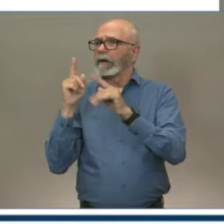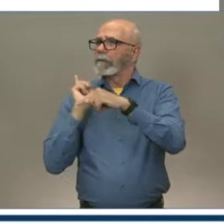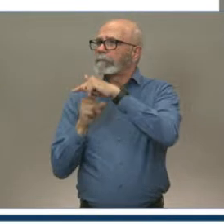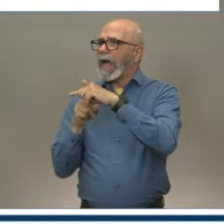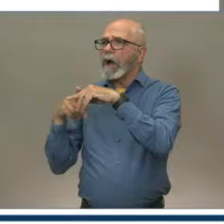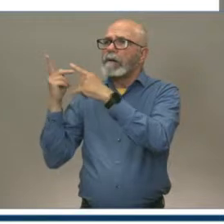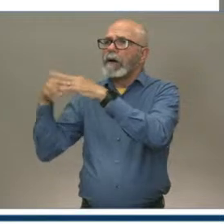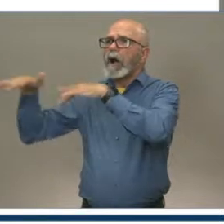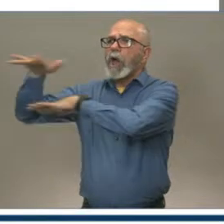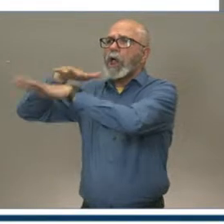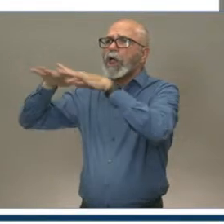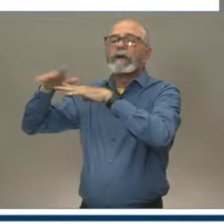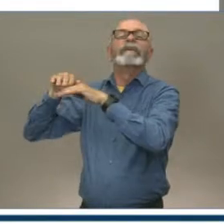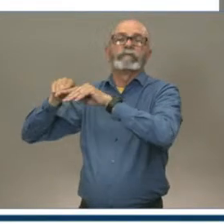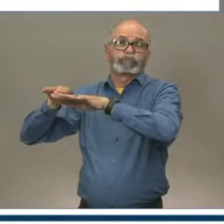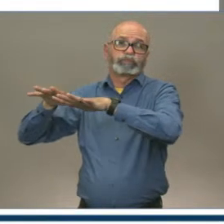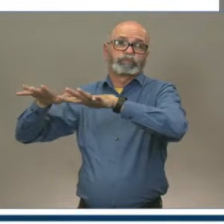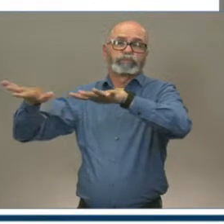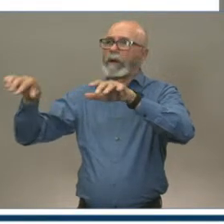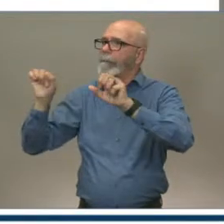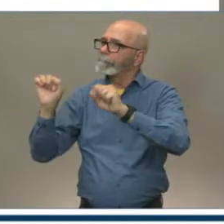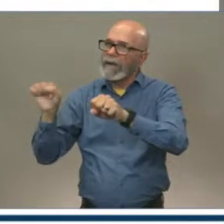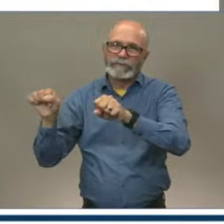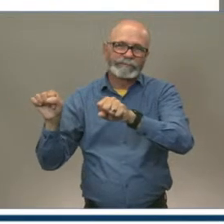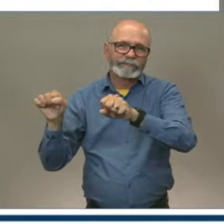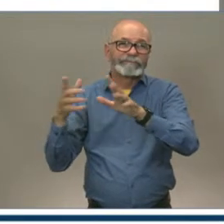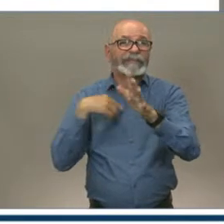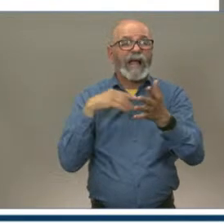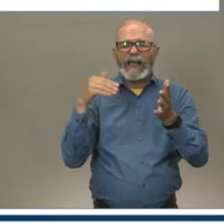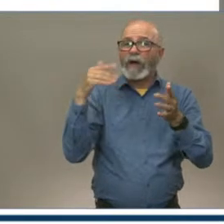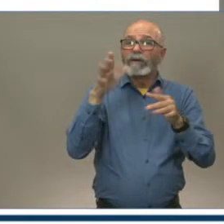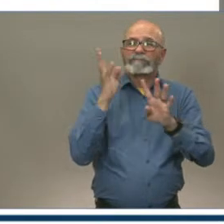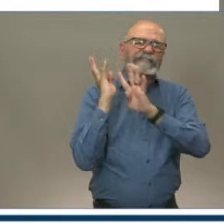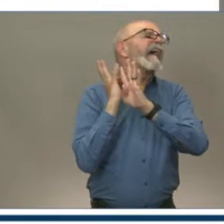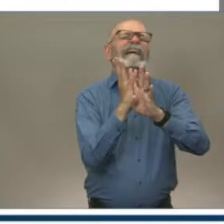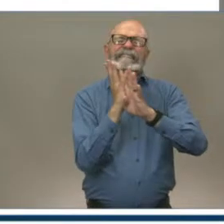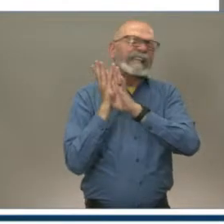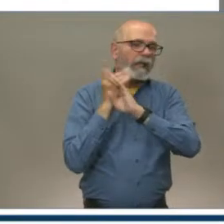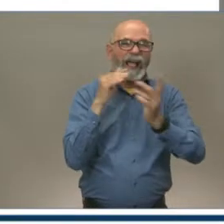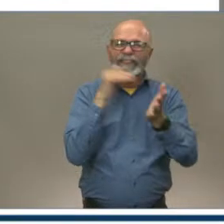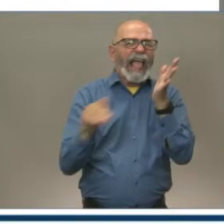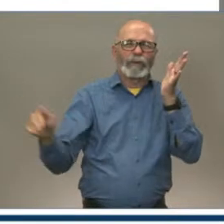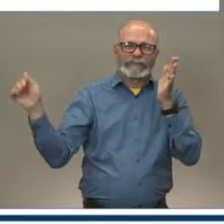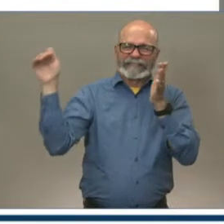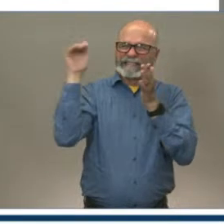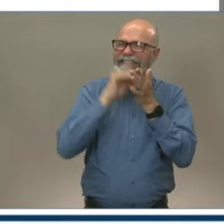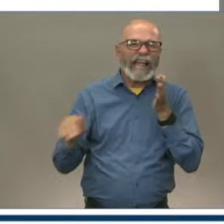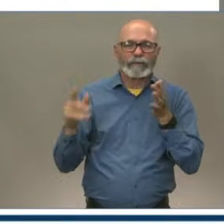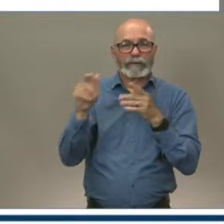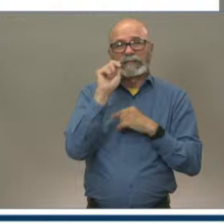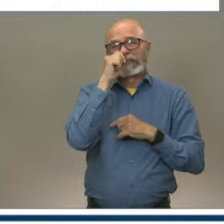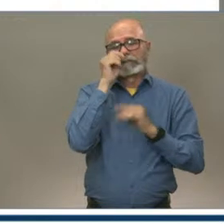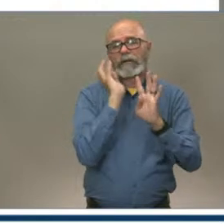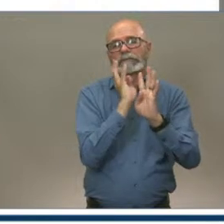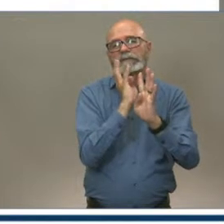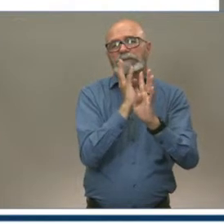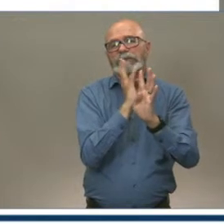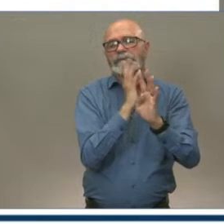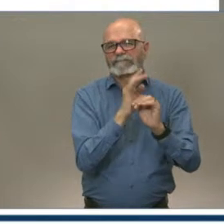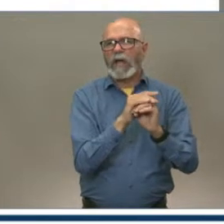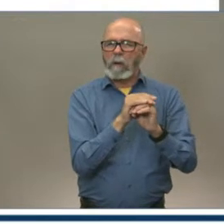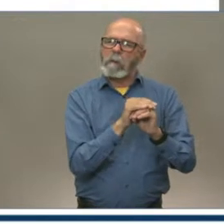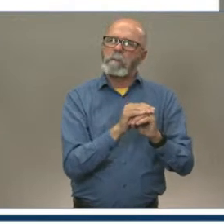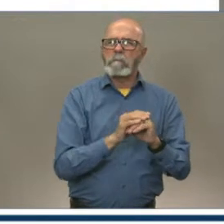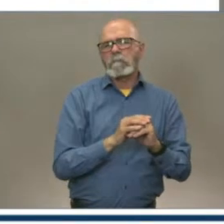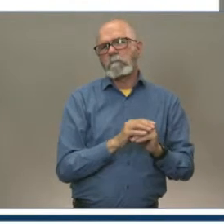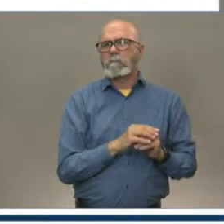that we're testing a lot of people. We're testing thousands of people. That even our percent positivity rate of all the people